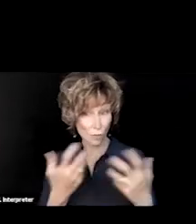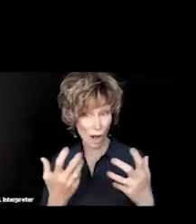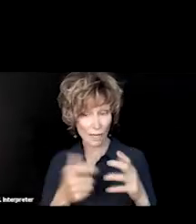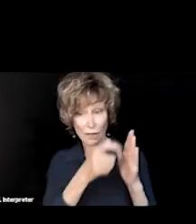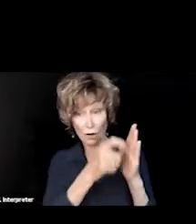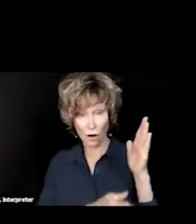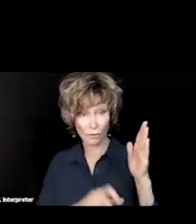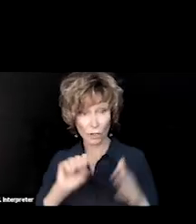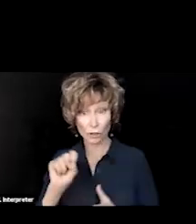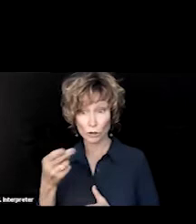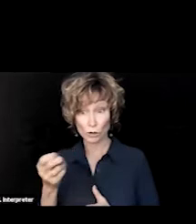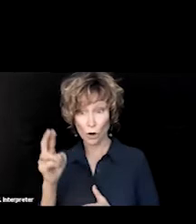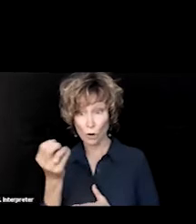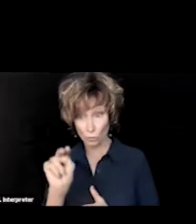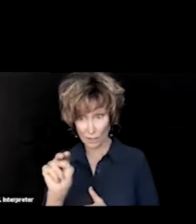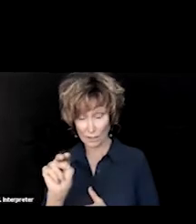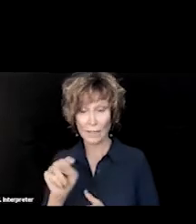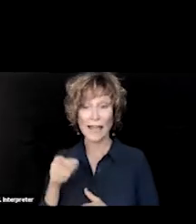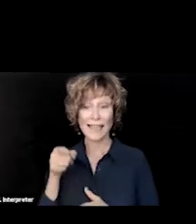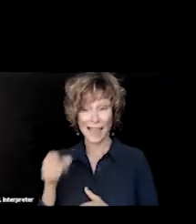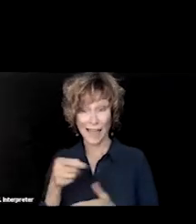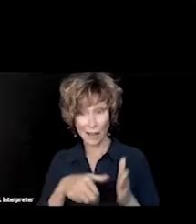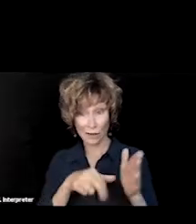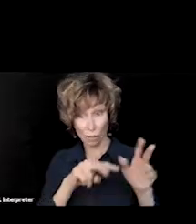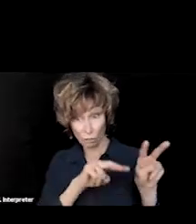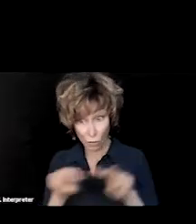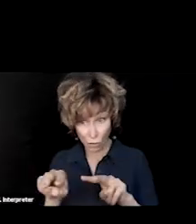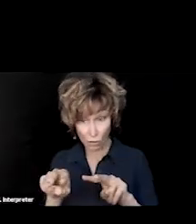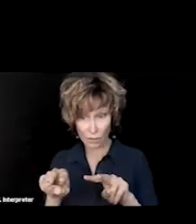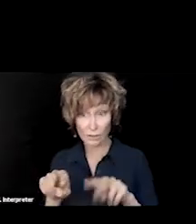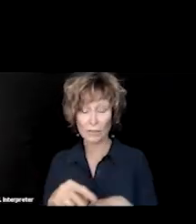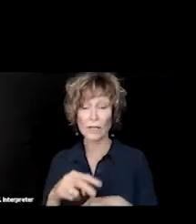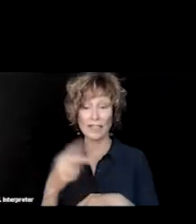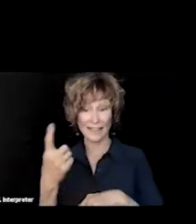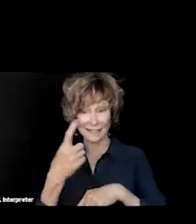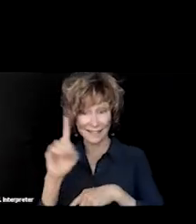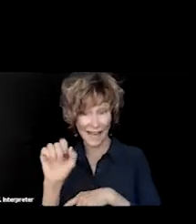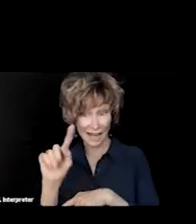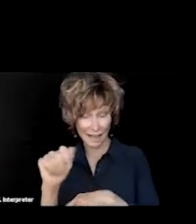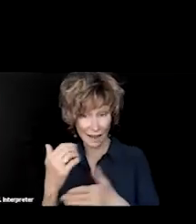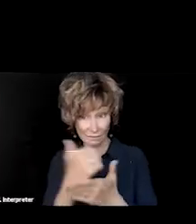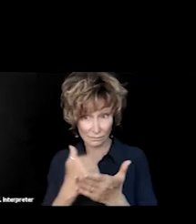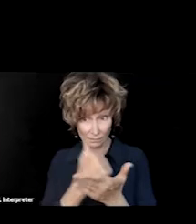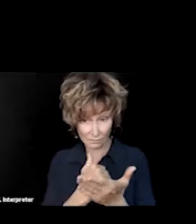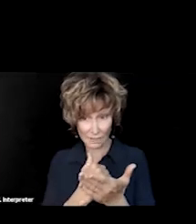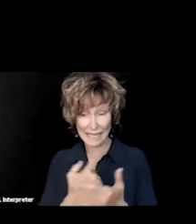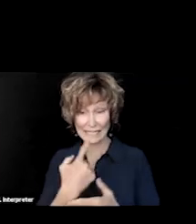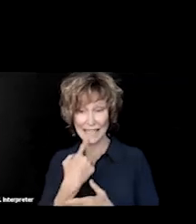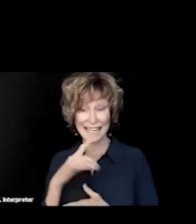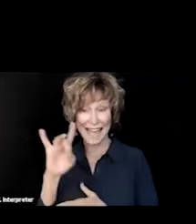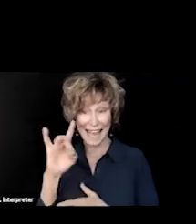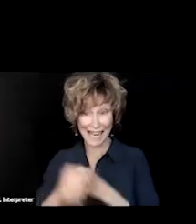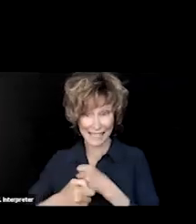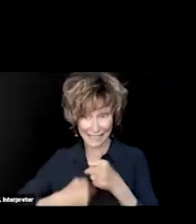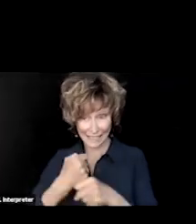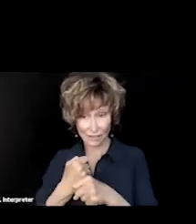by Sjogren and colleagues. They reviewed the NLTS2 data and they reported that up to 8 years